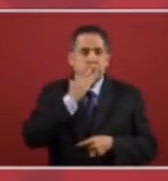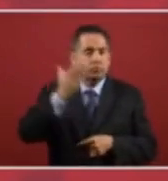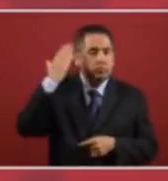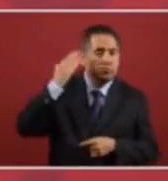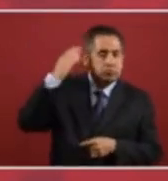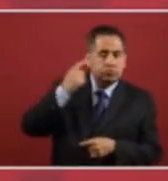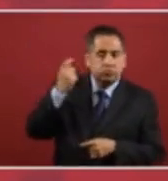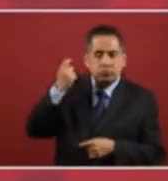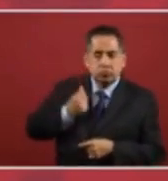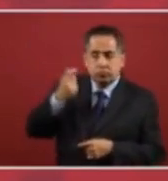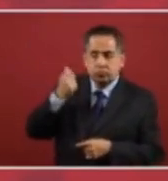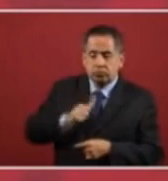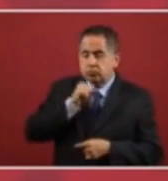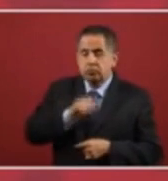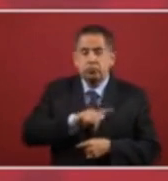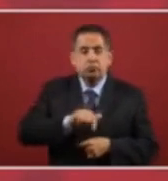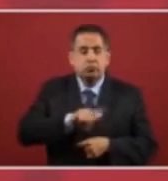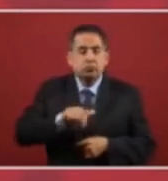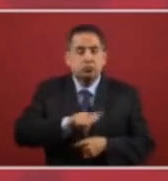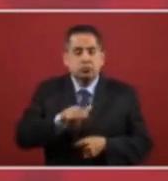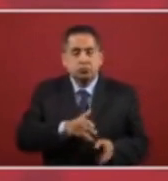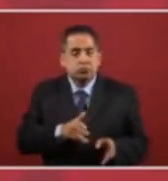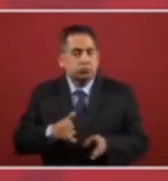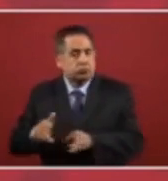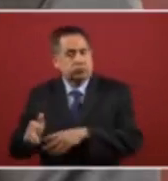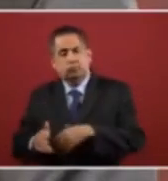and pensions.